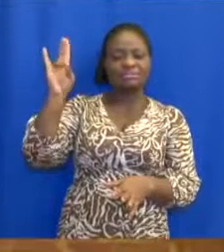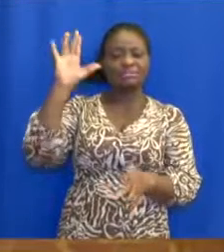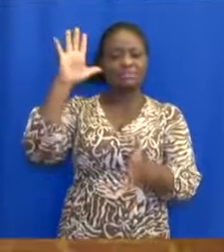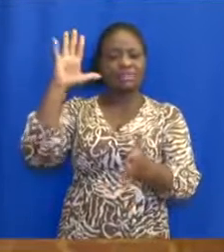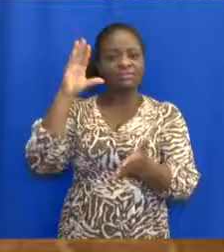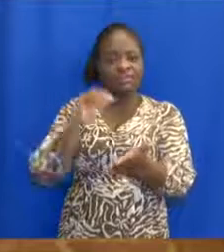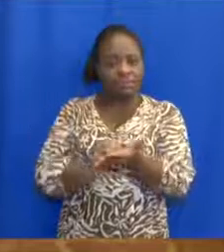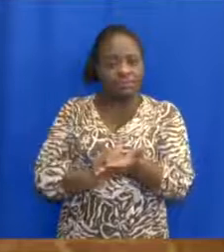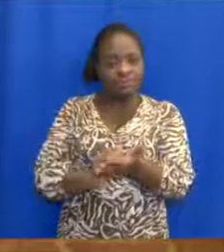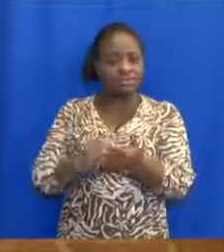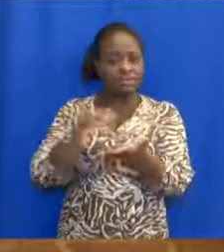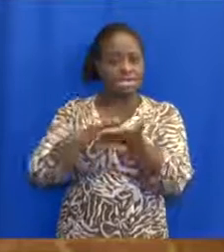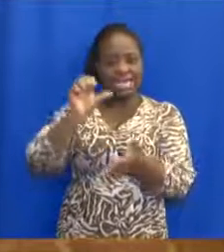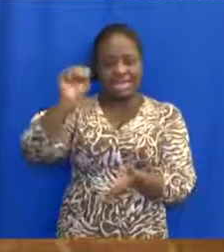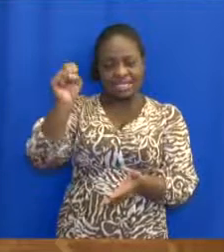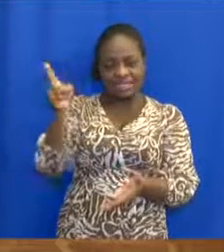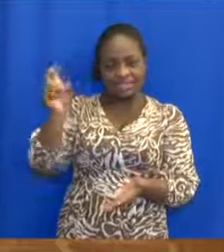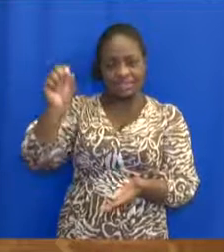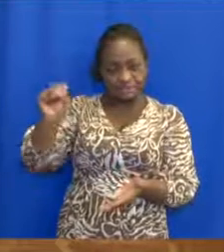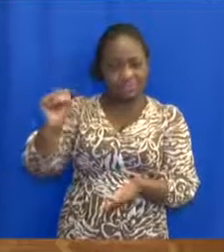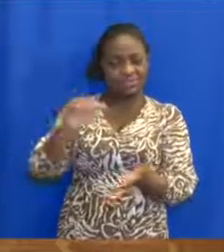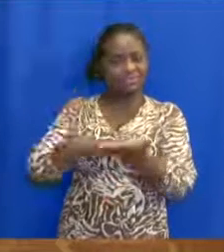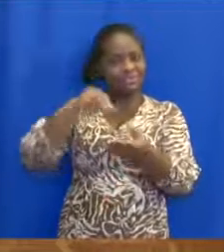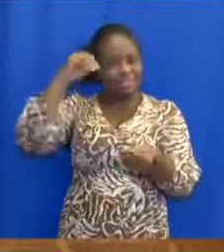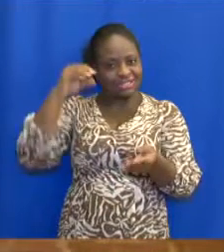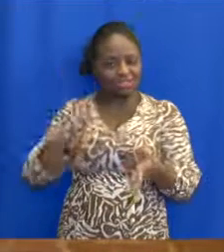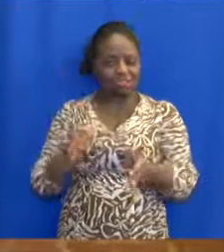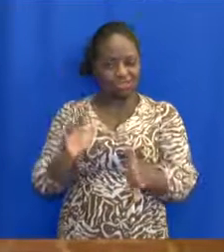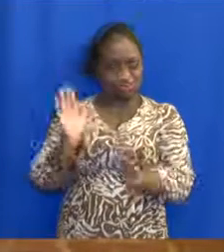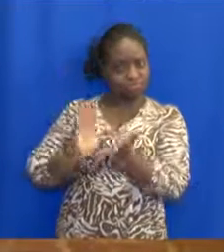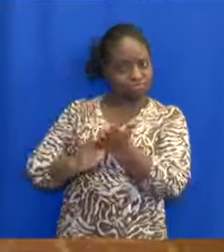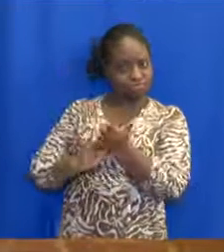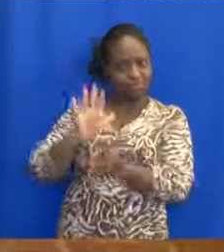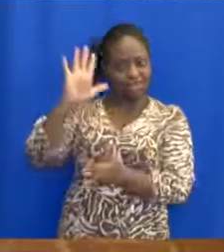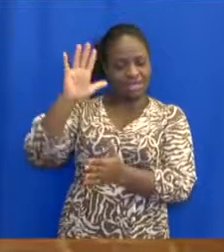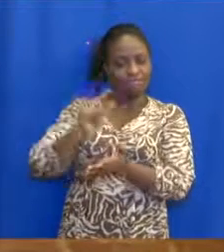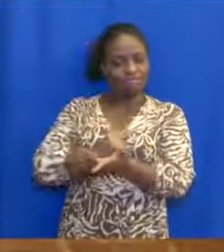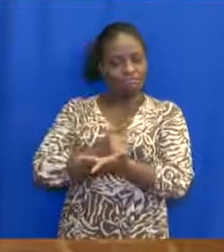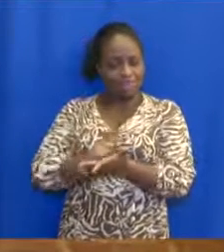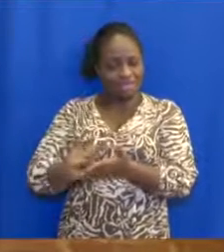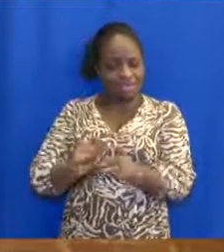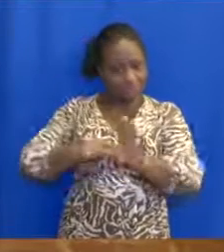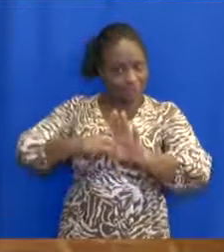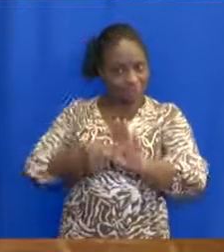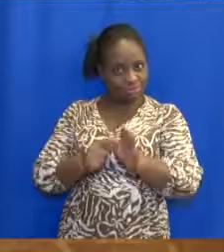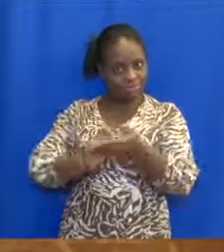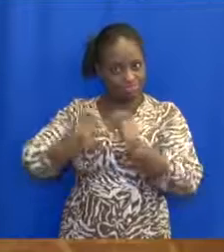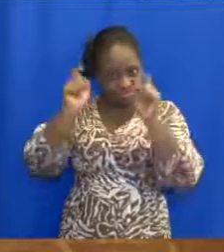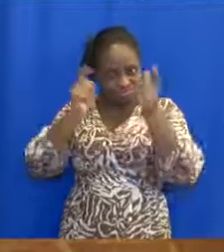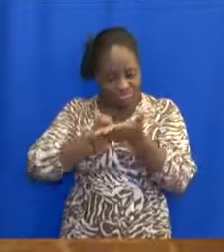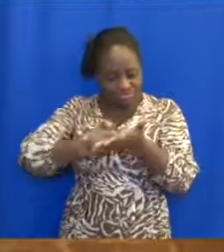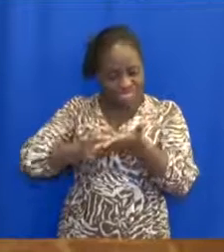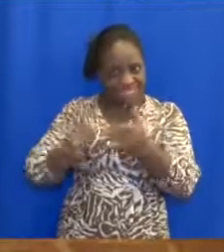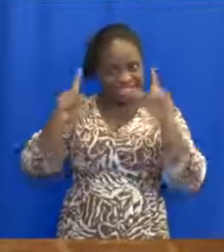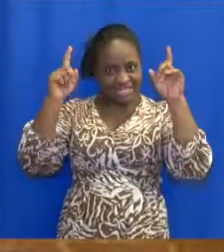final year SHS students who have been in school for 5 weeks started writing the West African Senior